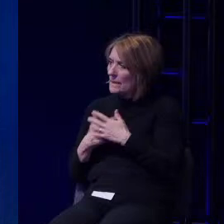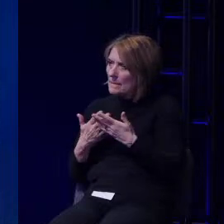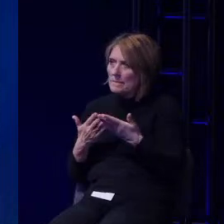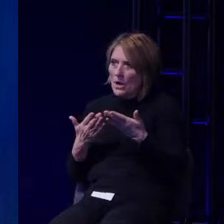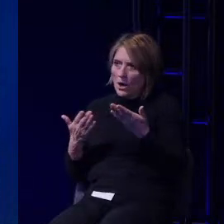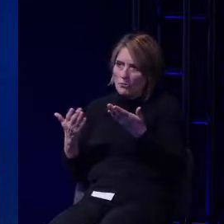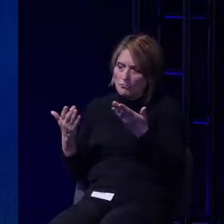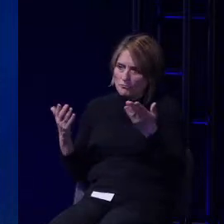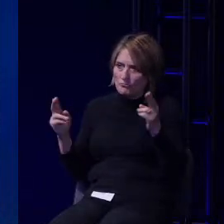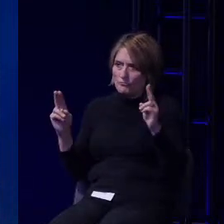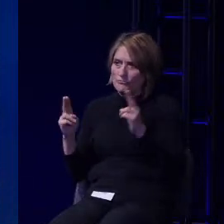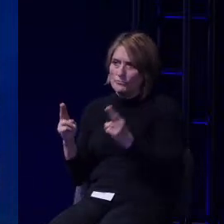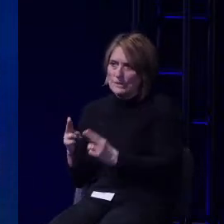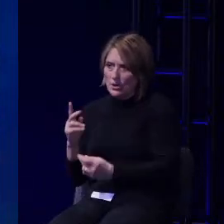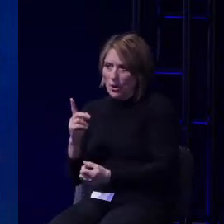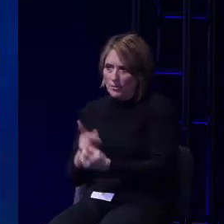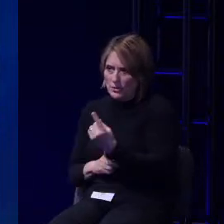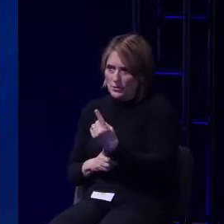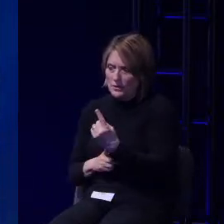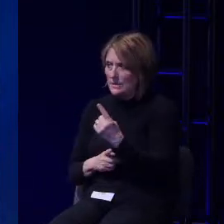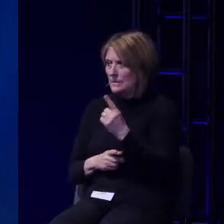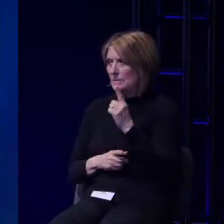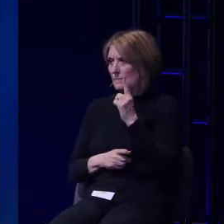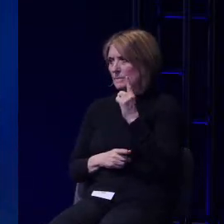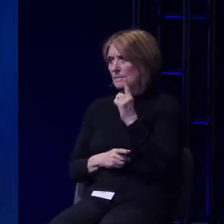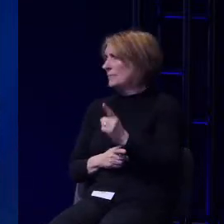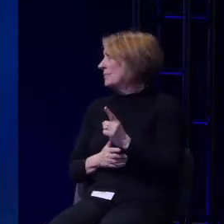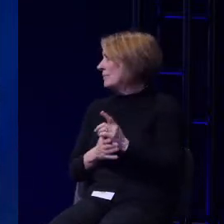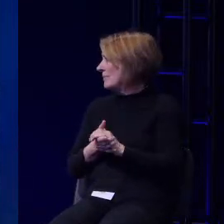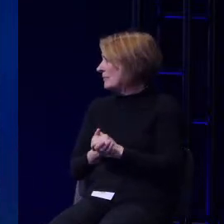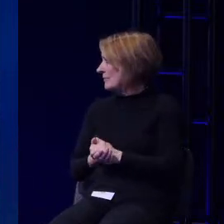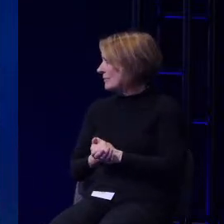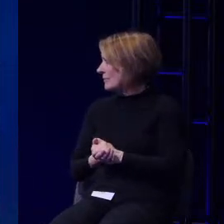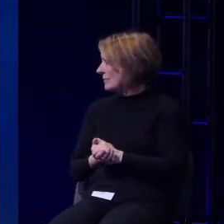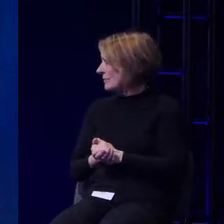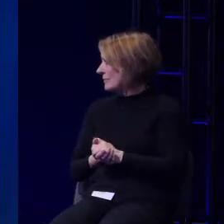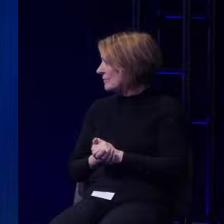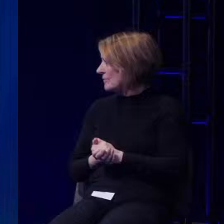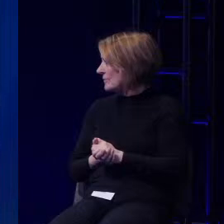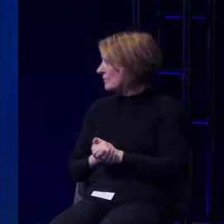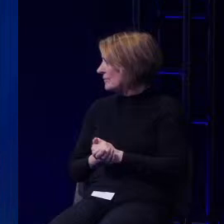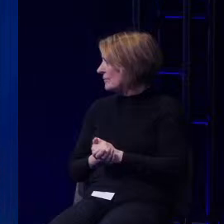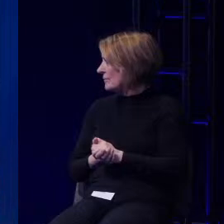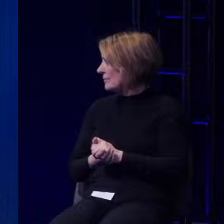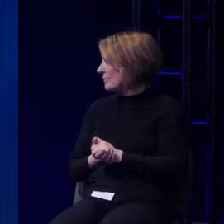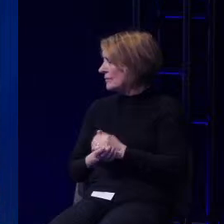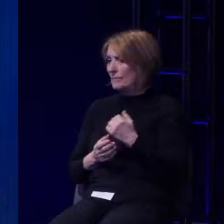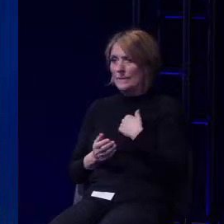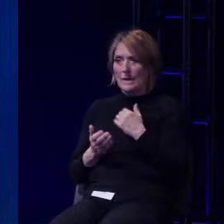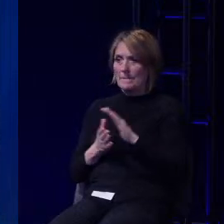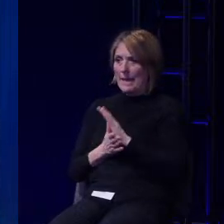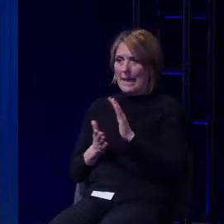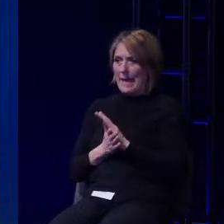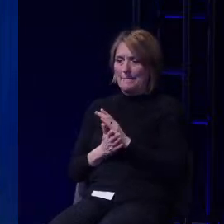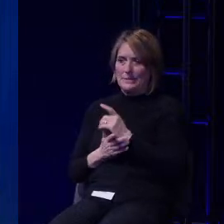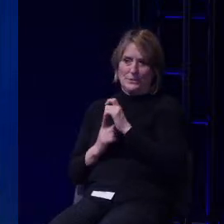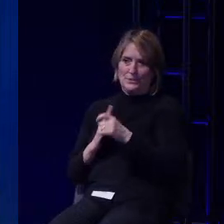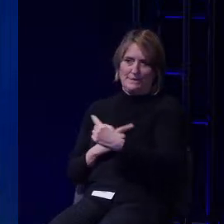down. And thank God I didn't. Yeah. You know. I'm happy to do it all